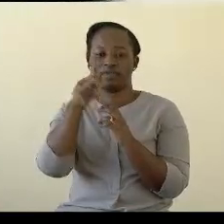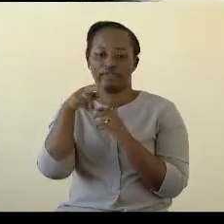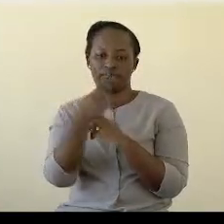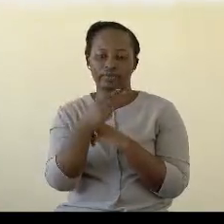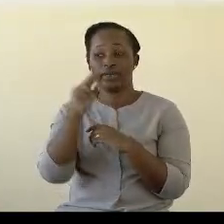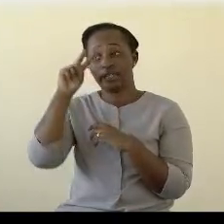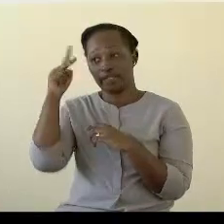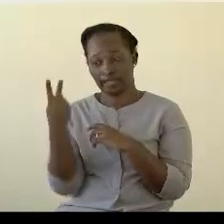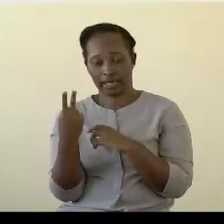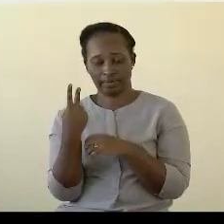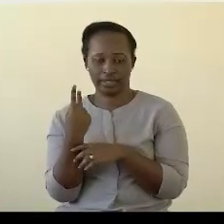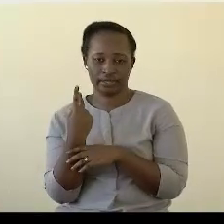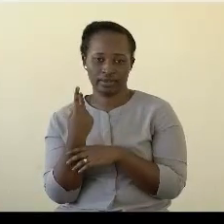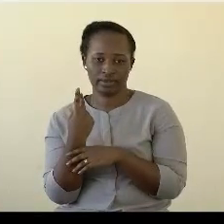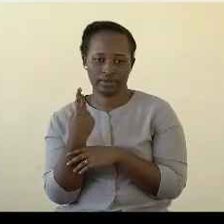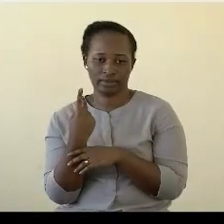second,